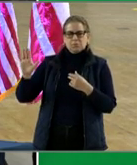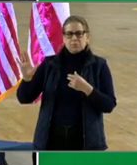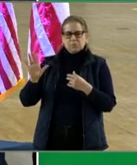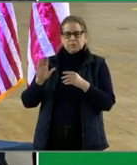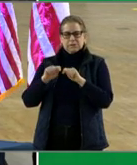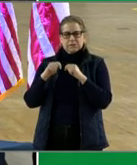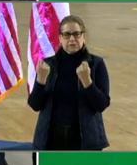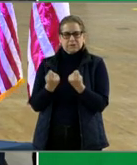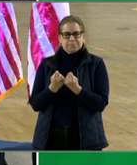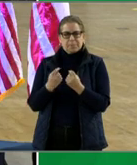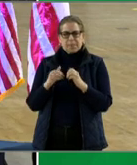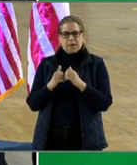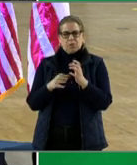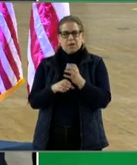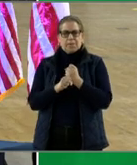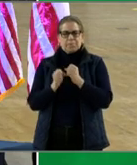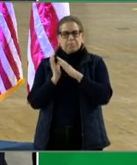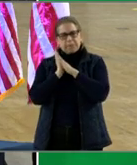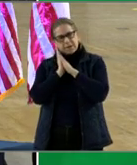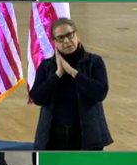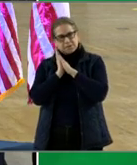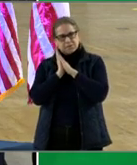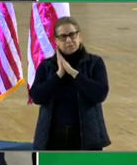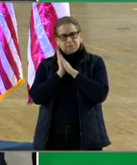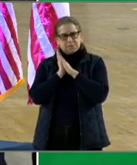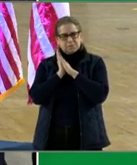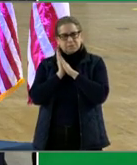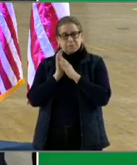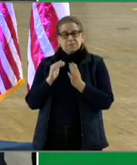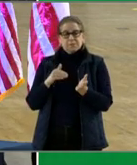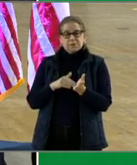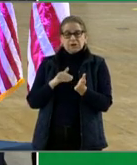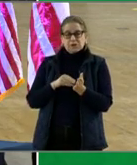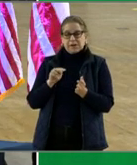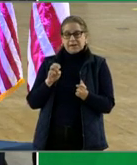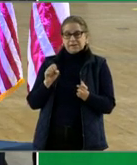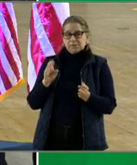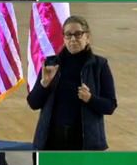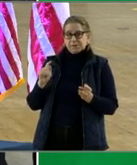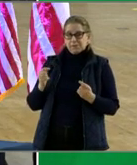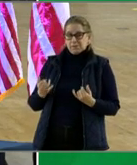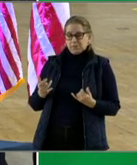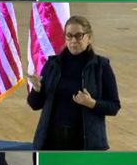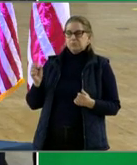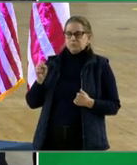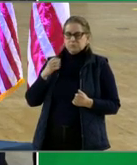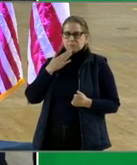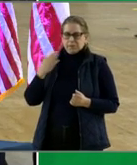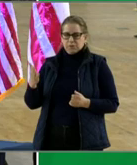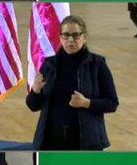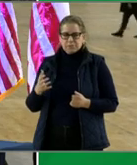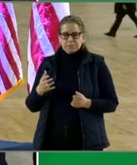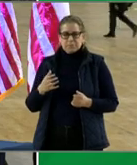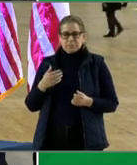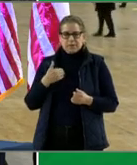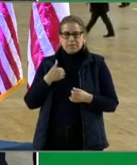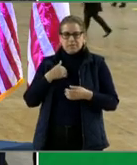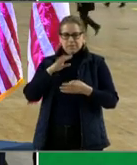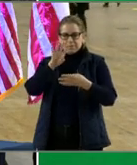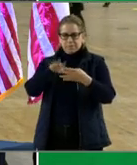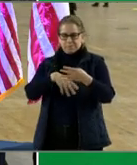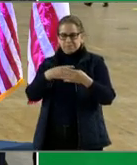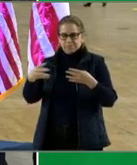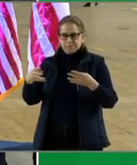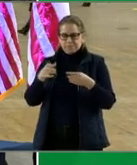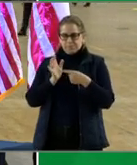capacity. Sure. Thank you, Madam Mayor. As you all can observe from the chart, from the model itself, we have